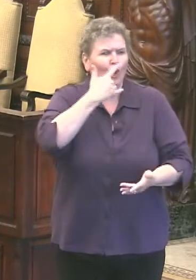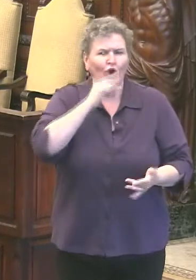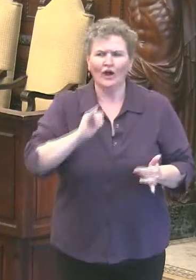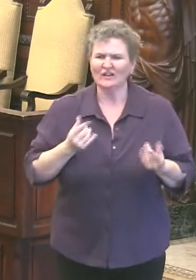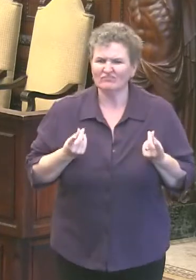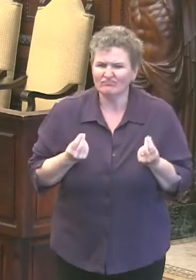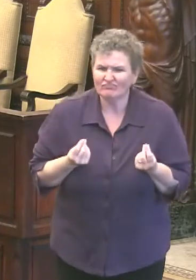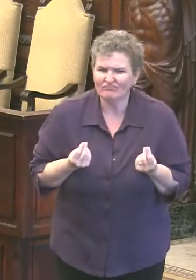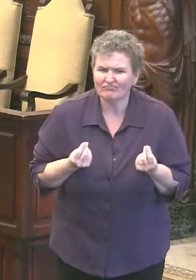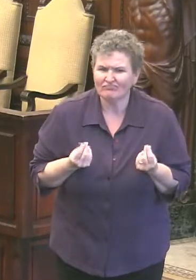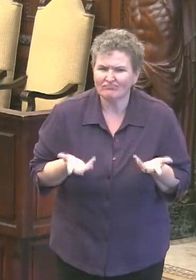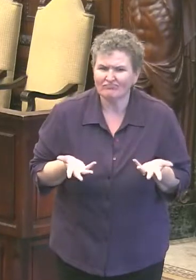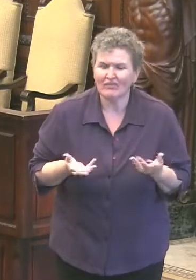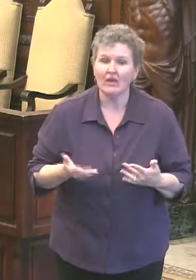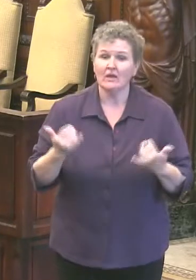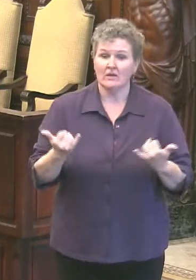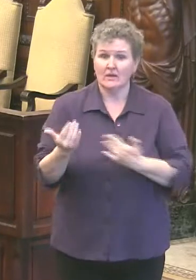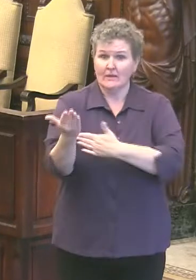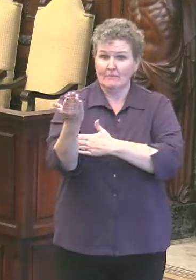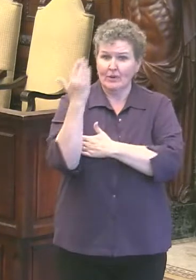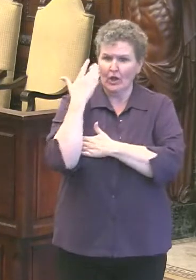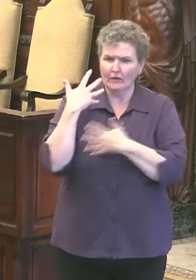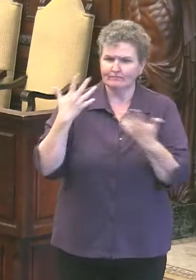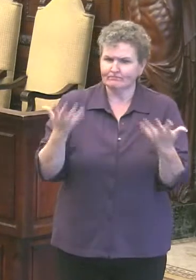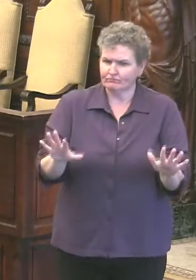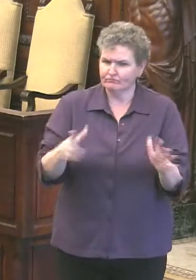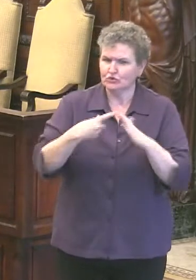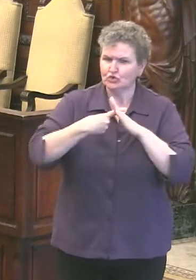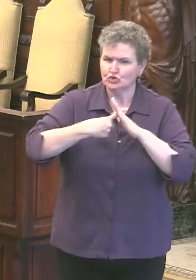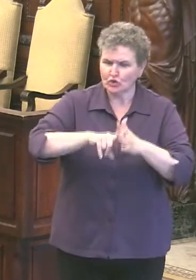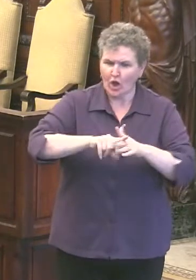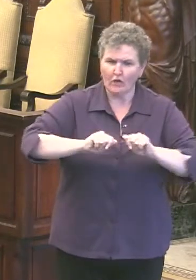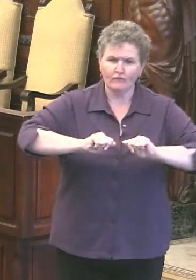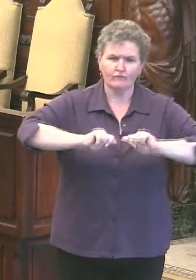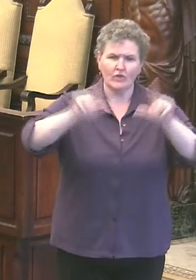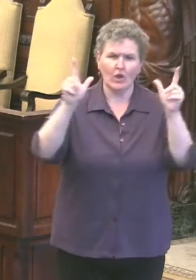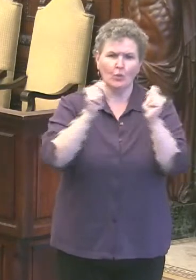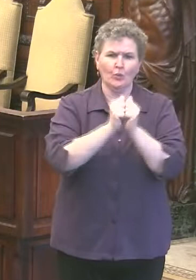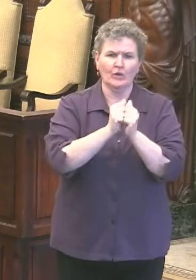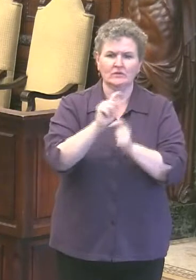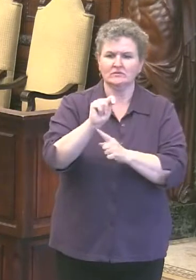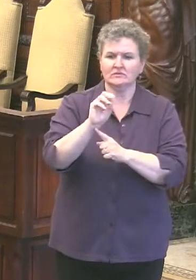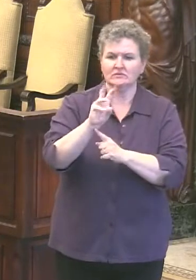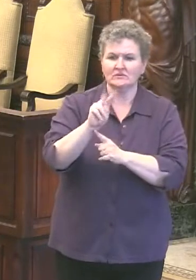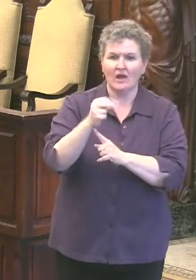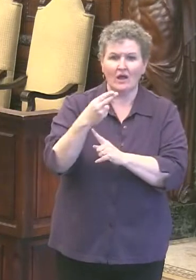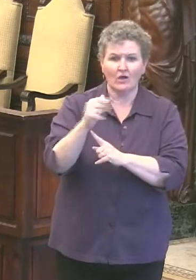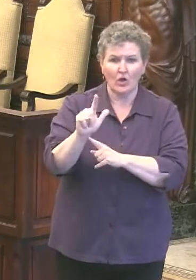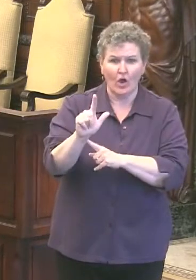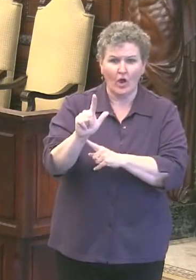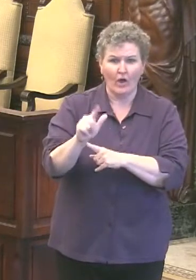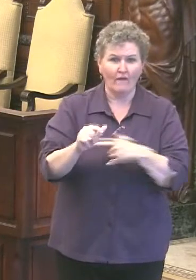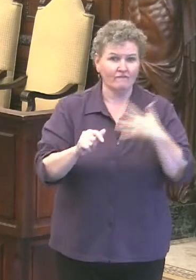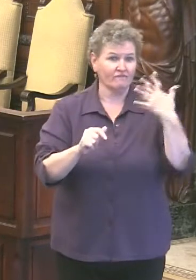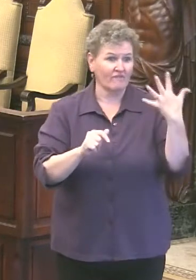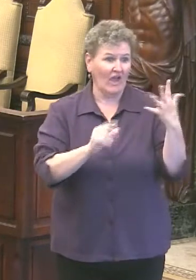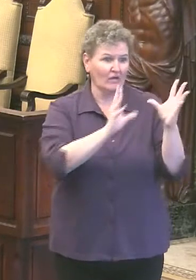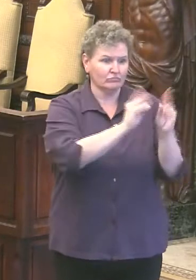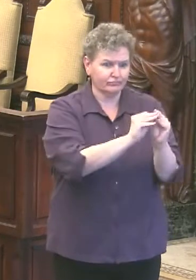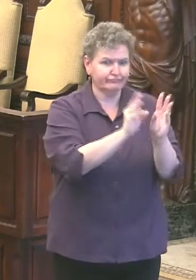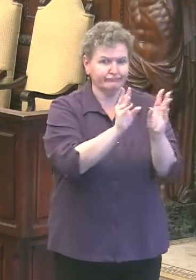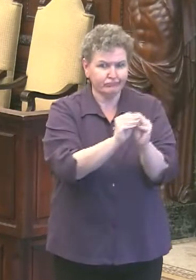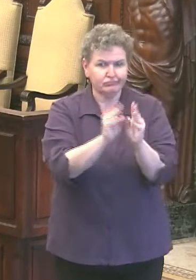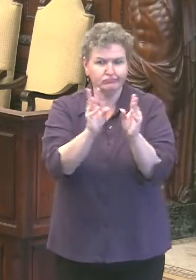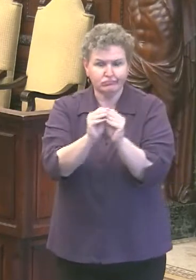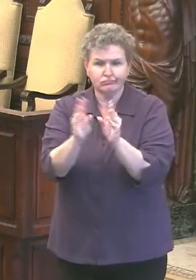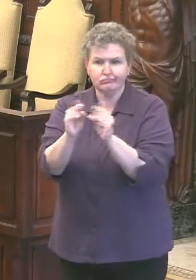Mayor Kenney indicated, a series of virtual town halls. There are five sessions offering the public an opportunity to get